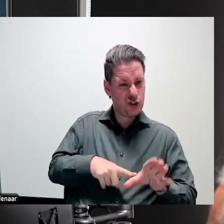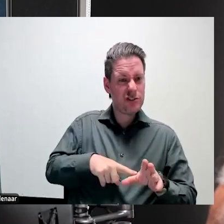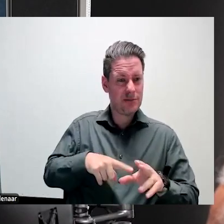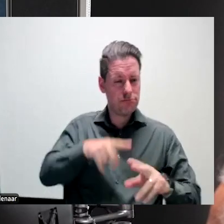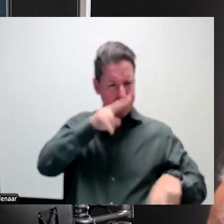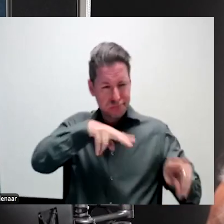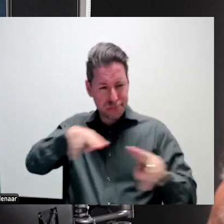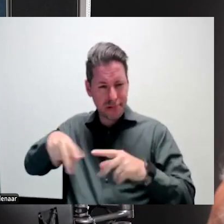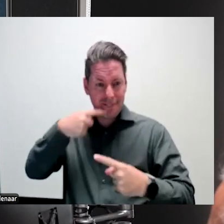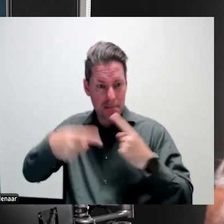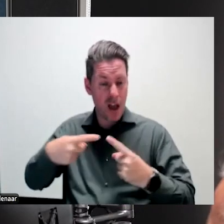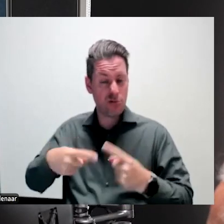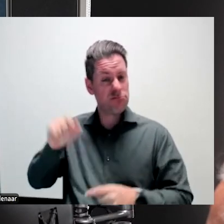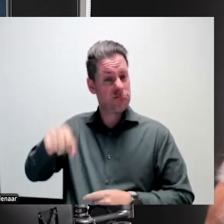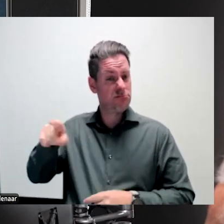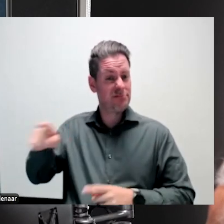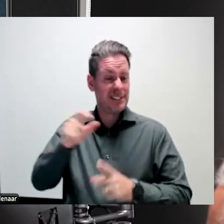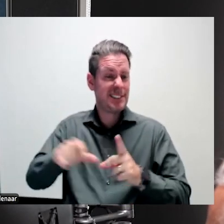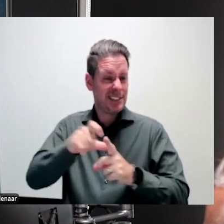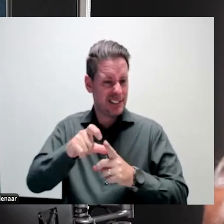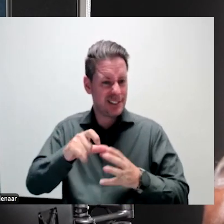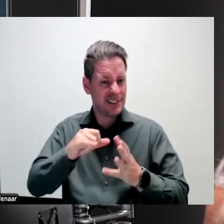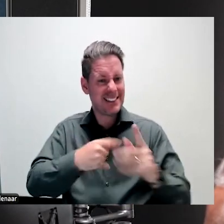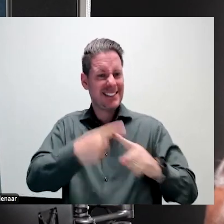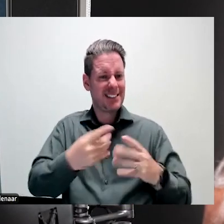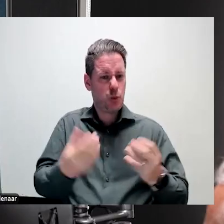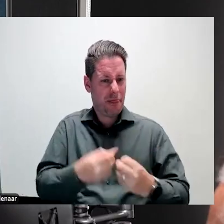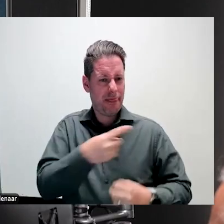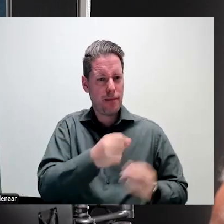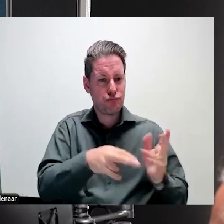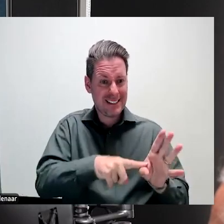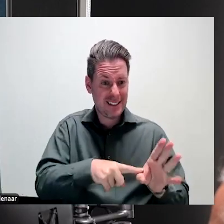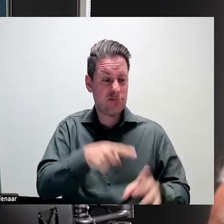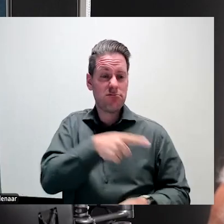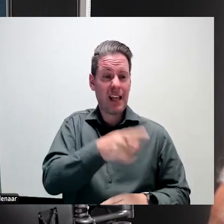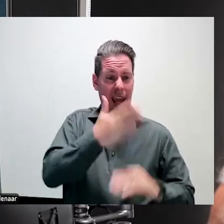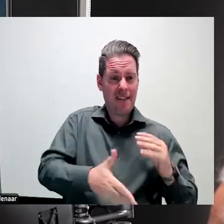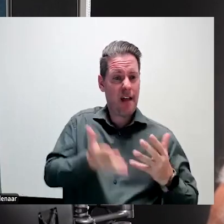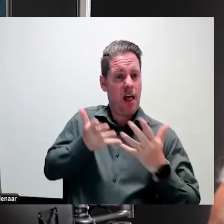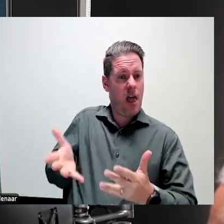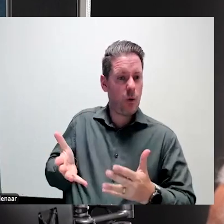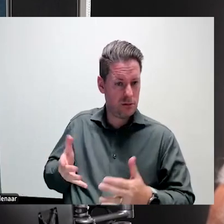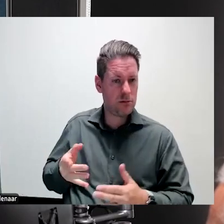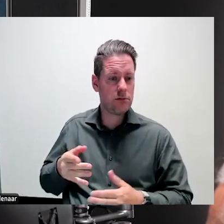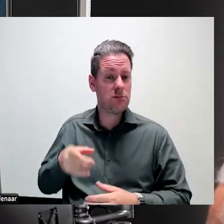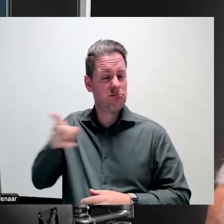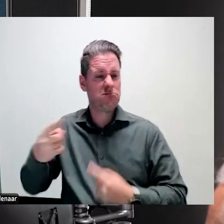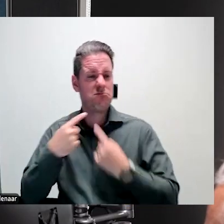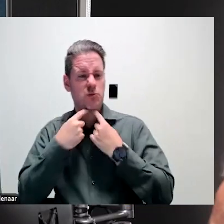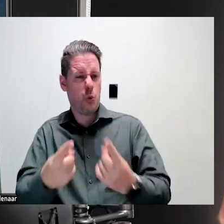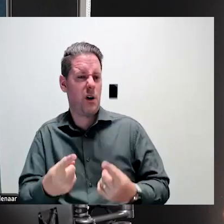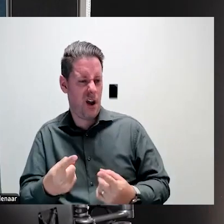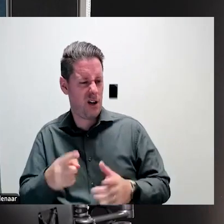found Mr Lerman and Miss Higgins did have sex, that Miss Higgins did not consent, and that Mr Lerman was indifferent about whether she